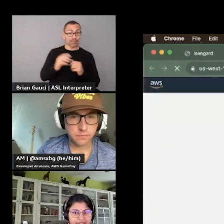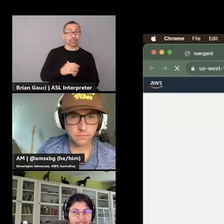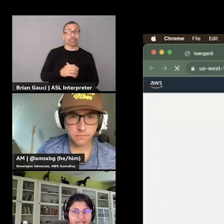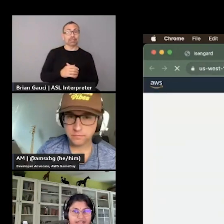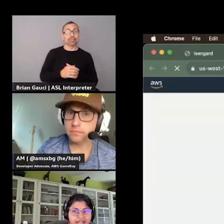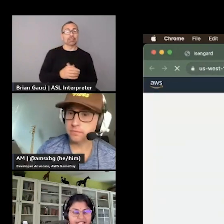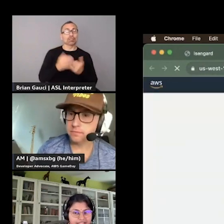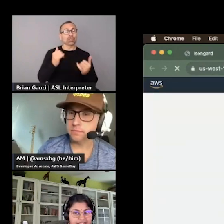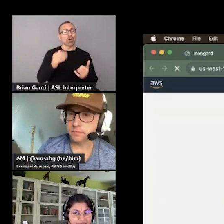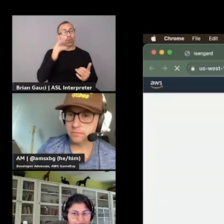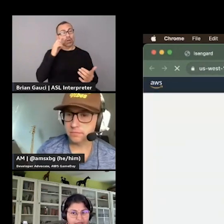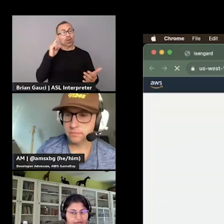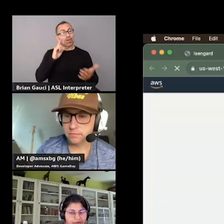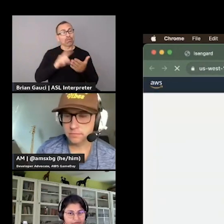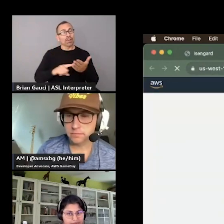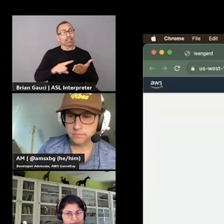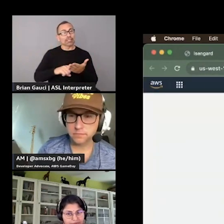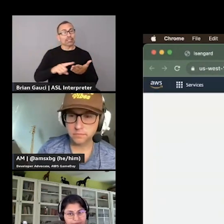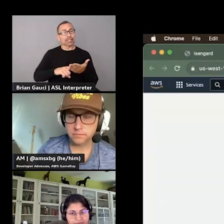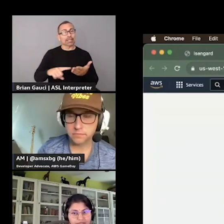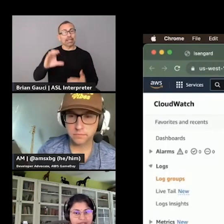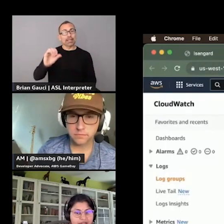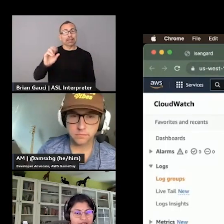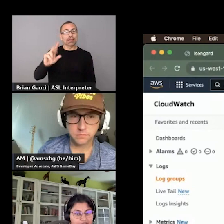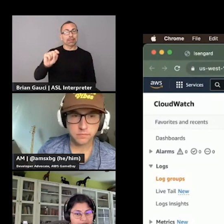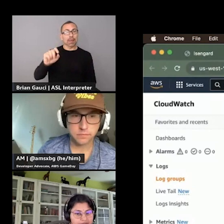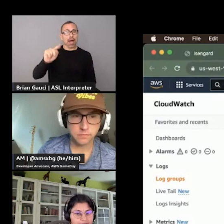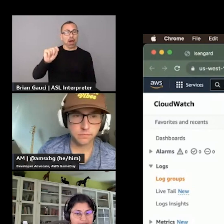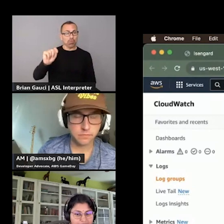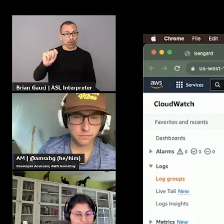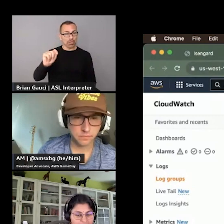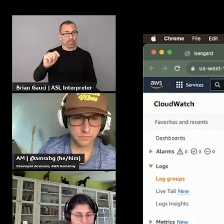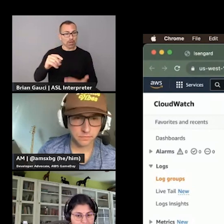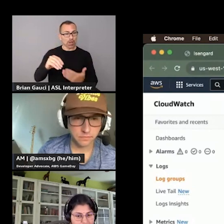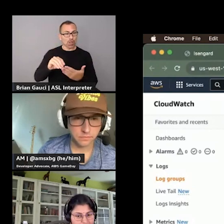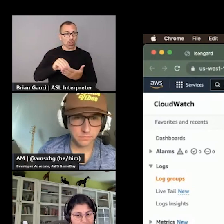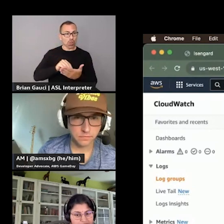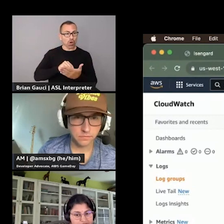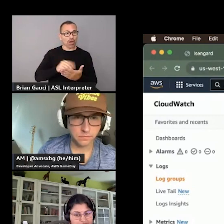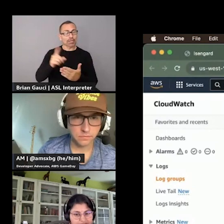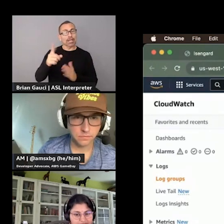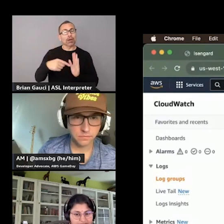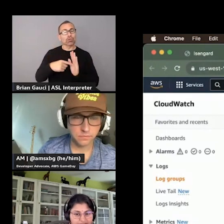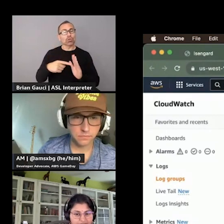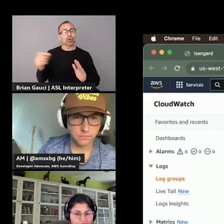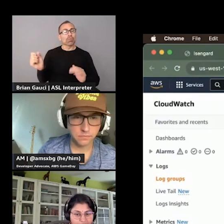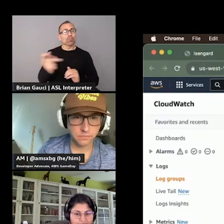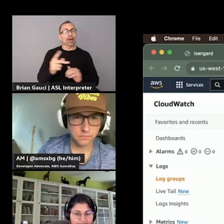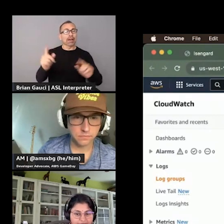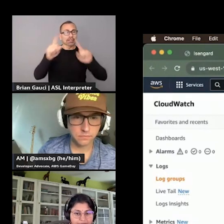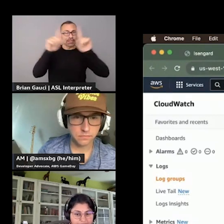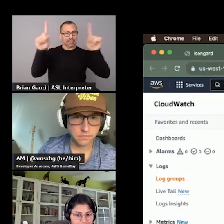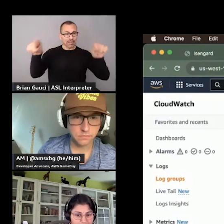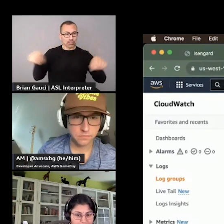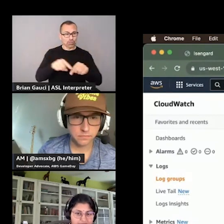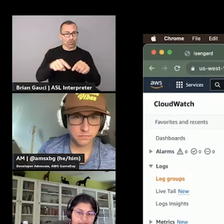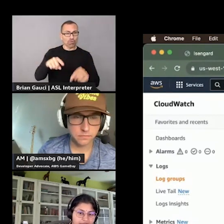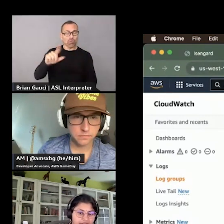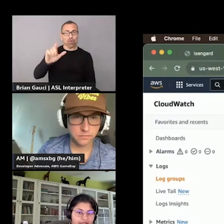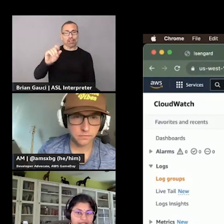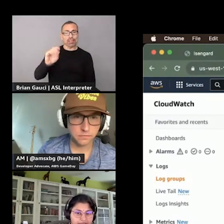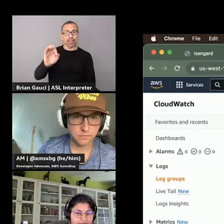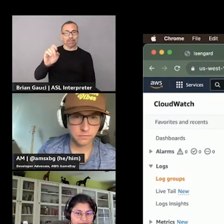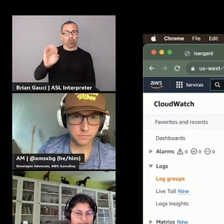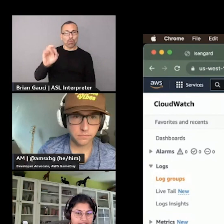output logs, and in the meanwhile, I will also show you back to the lake formation console. We will start seeing how to grant permissions to